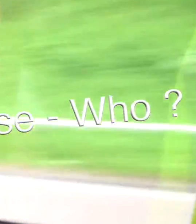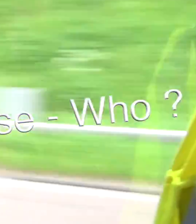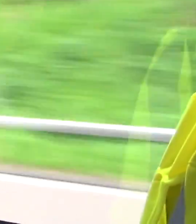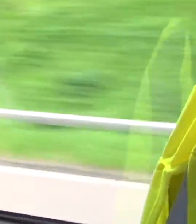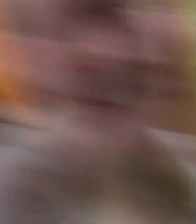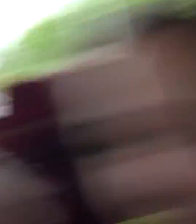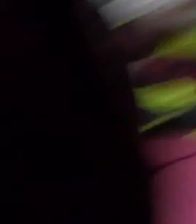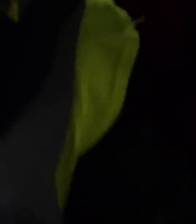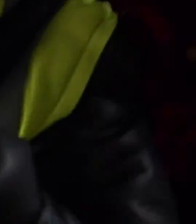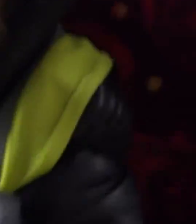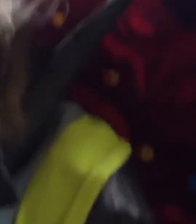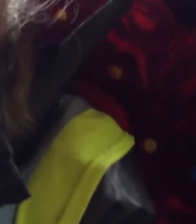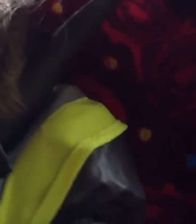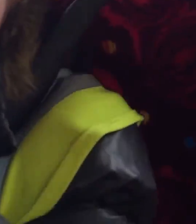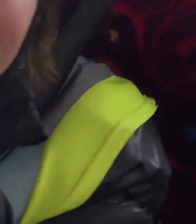Silent Moose who?